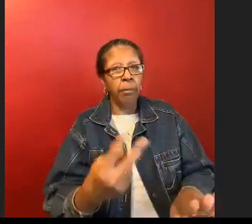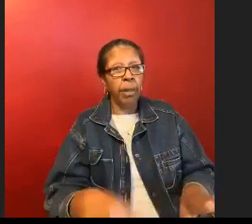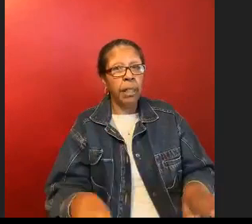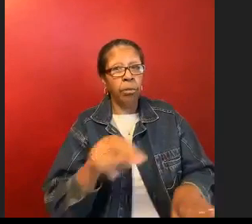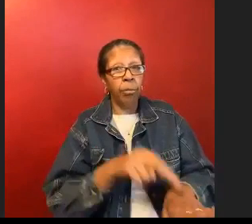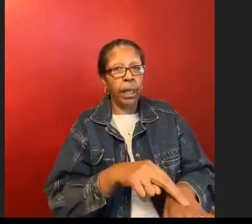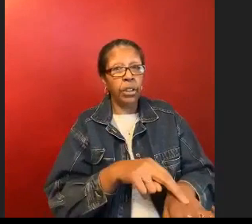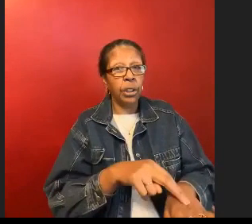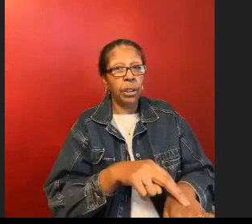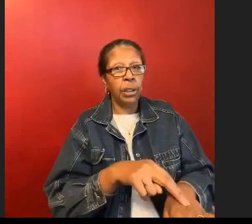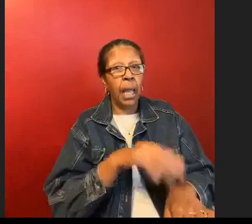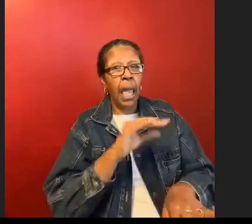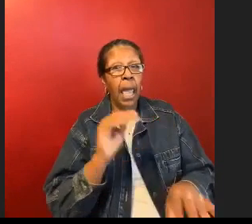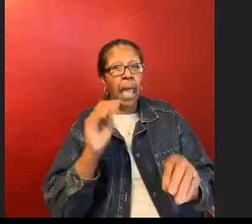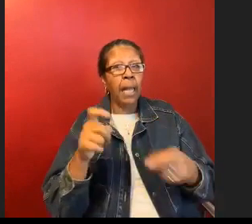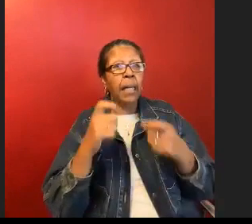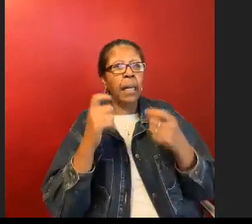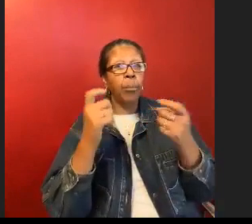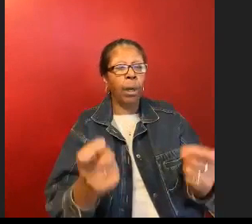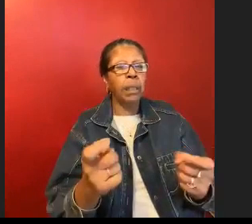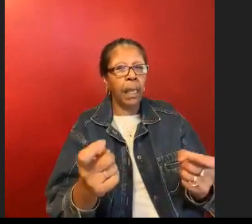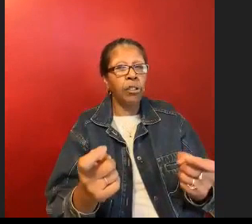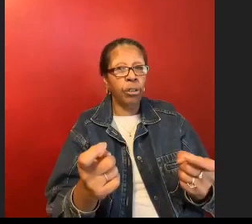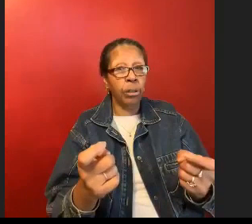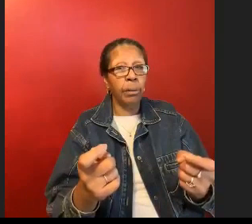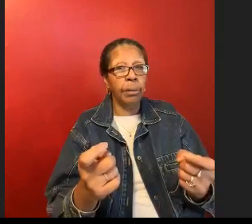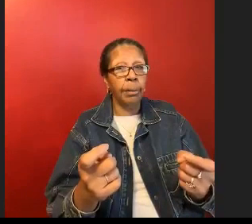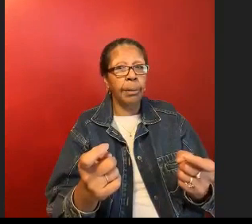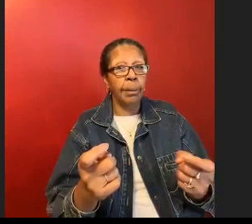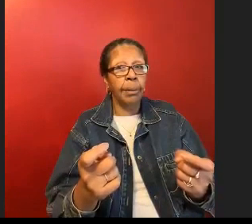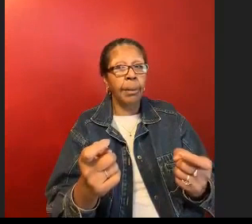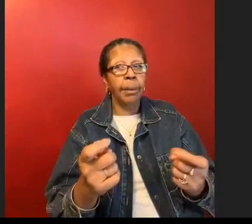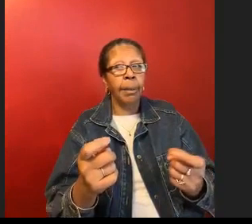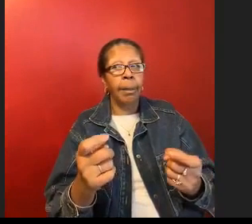and impartation gave it to you. Amen.